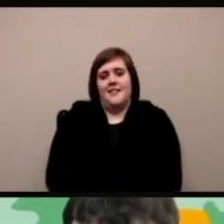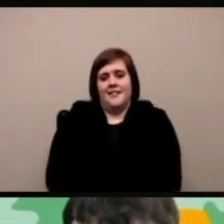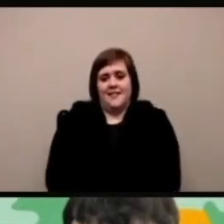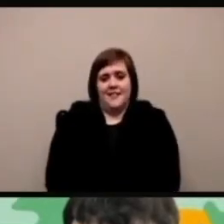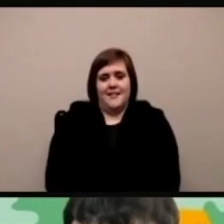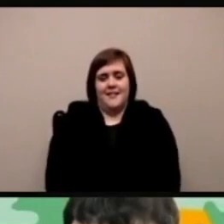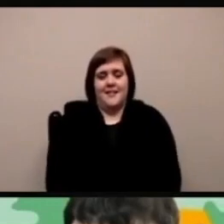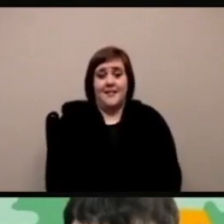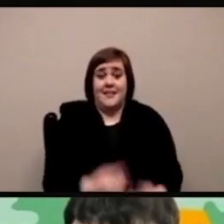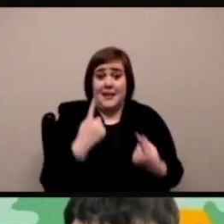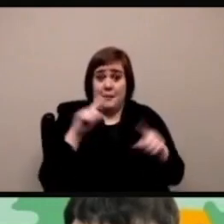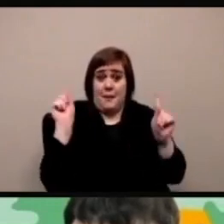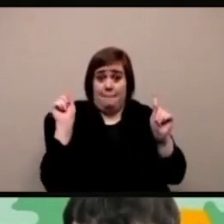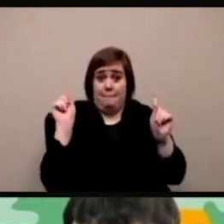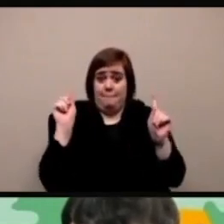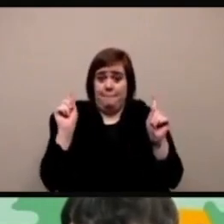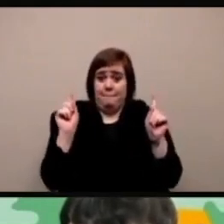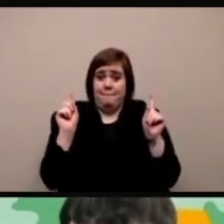There, is it coming up?